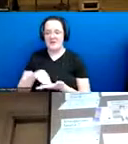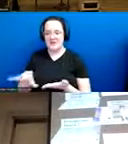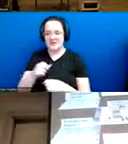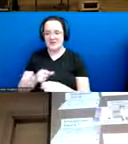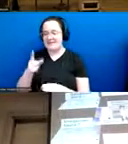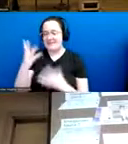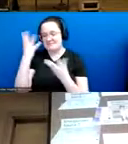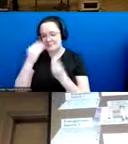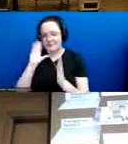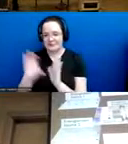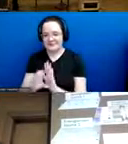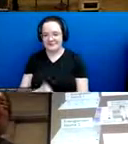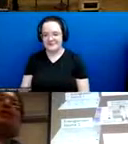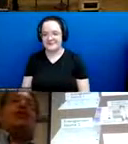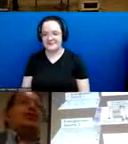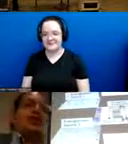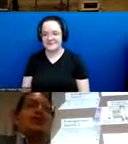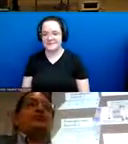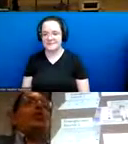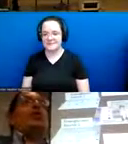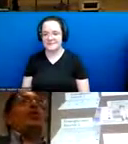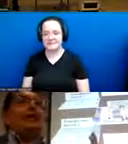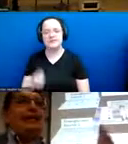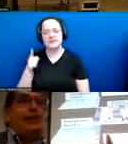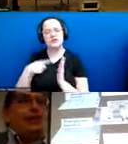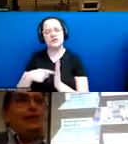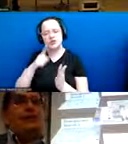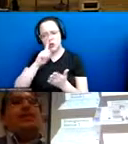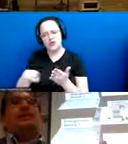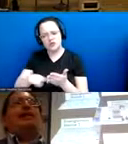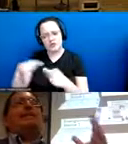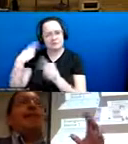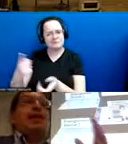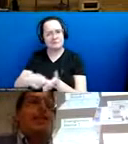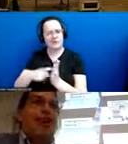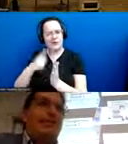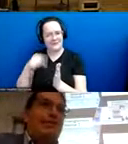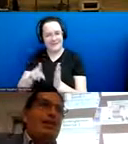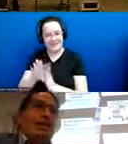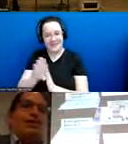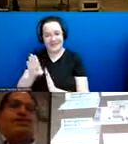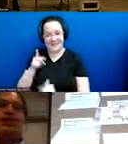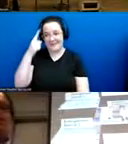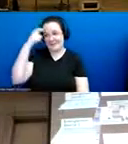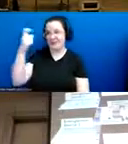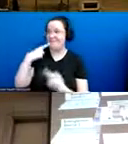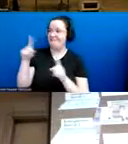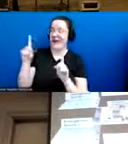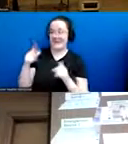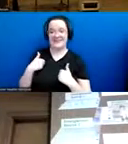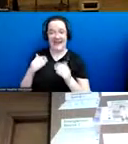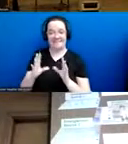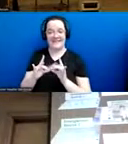figure that shows the research that has to go into developing this dream of having entanglement services on